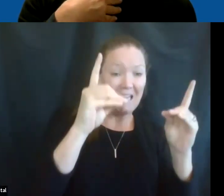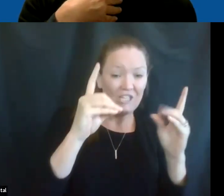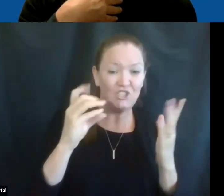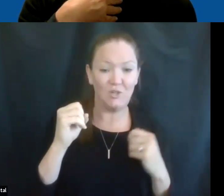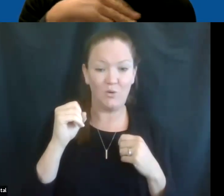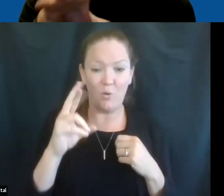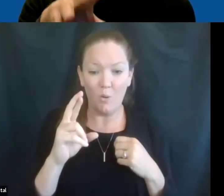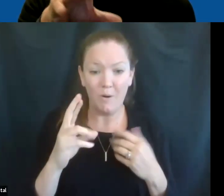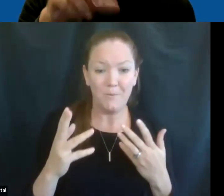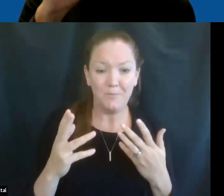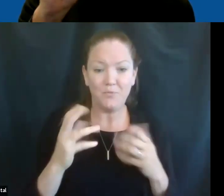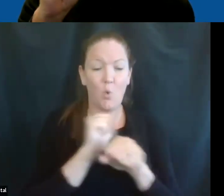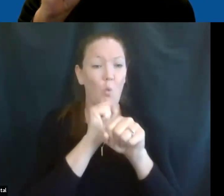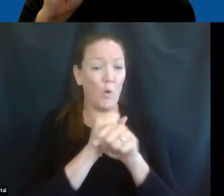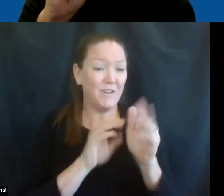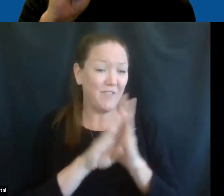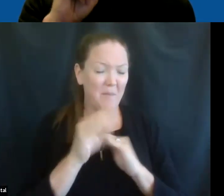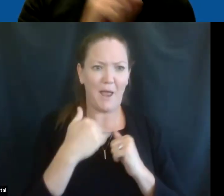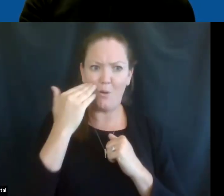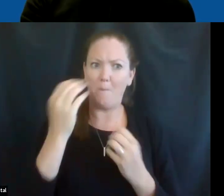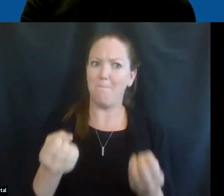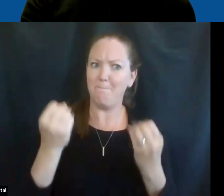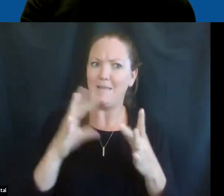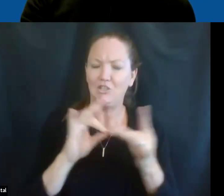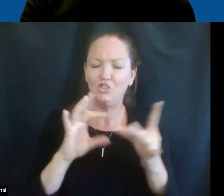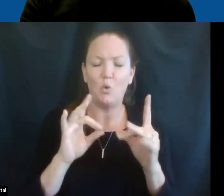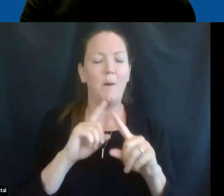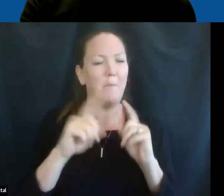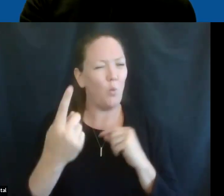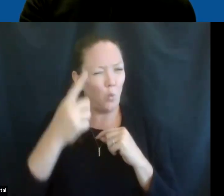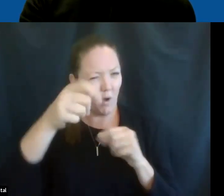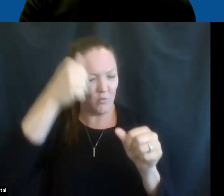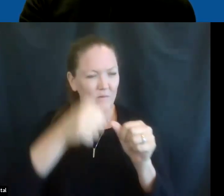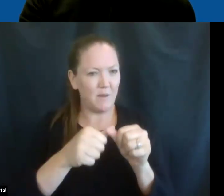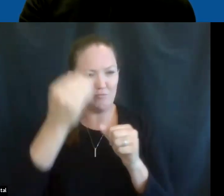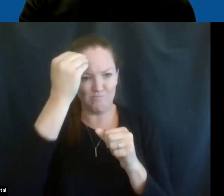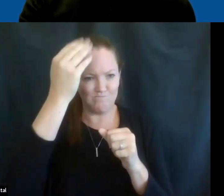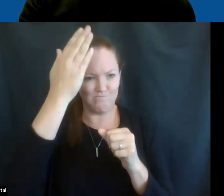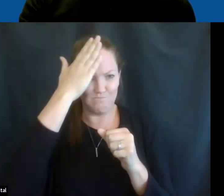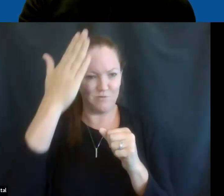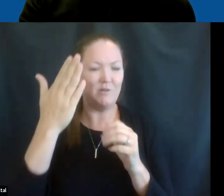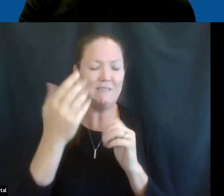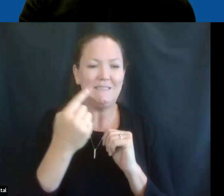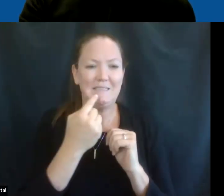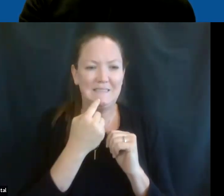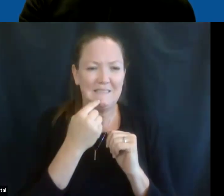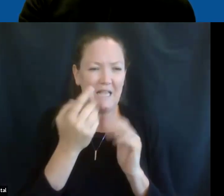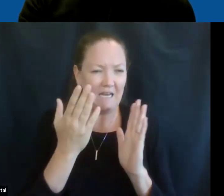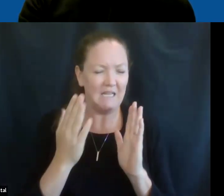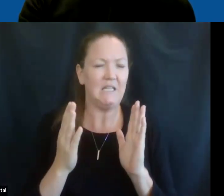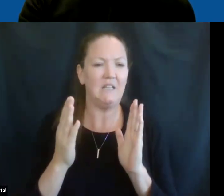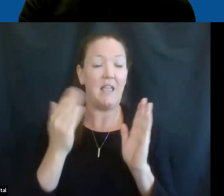remember many of these stories, but one that really drove home for me was we were at a planning session up in